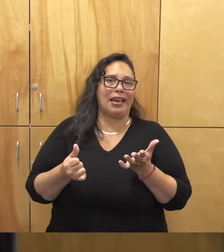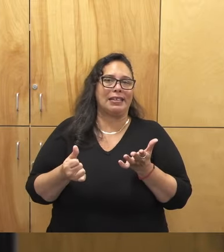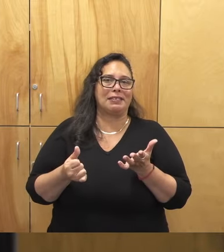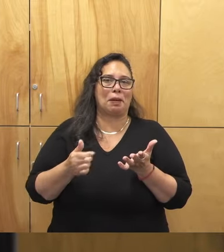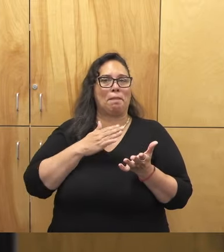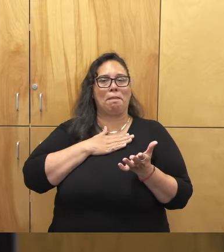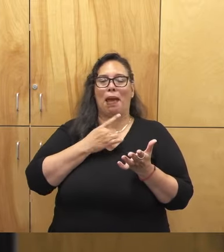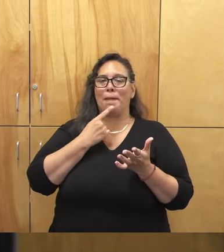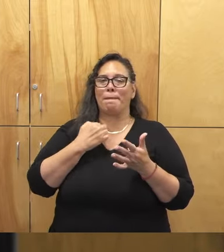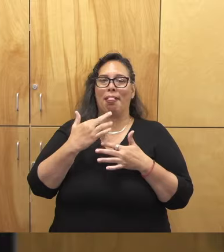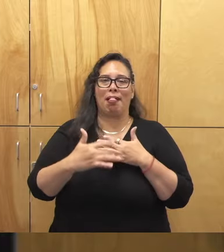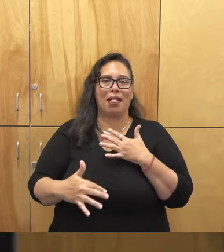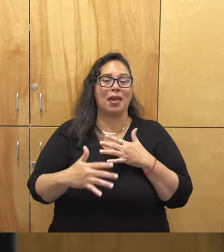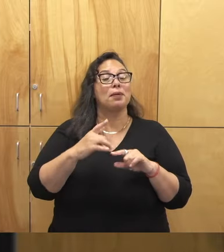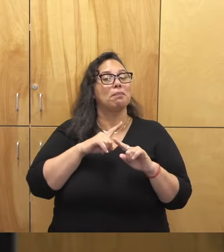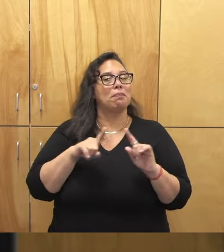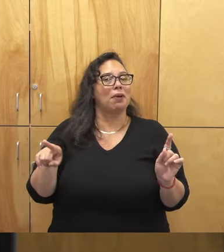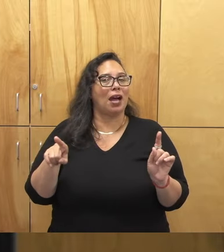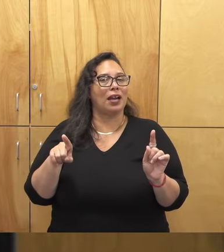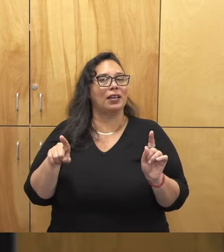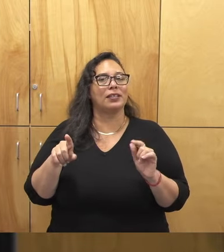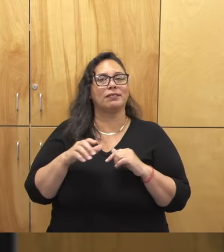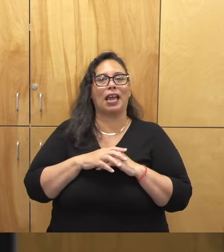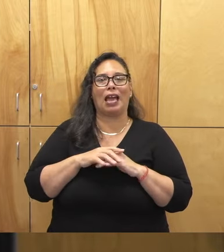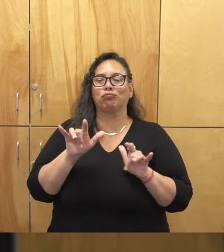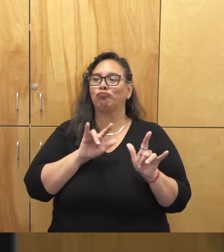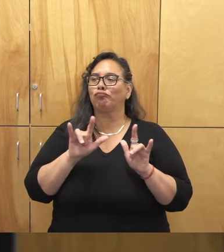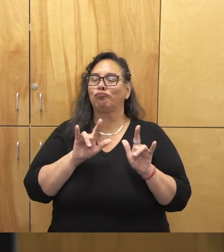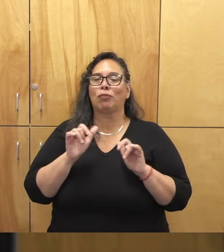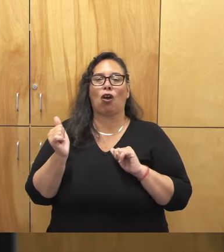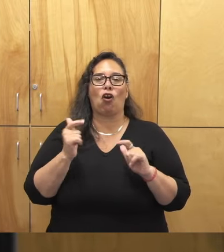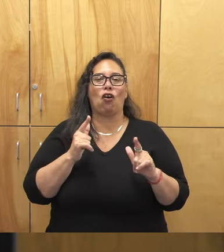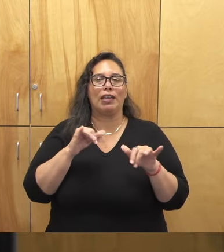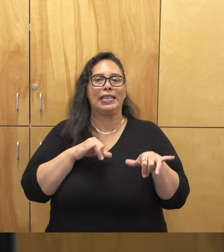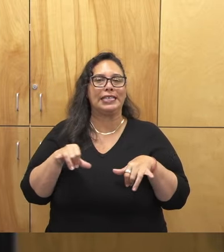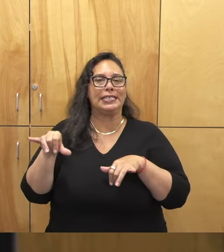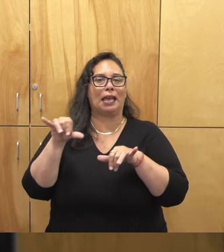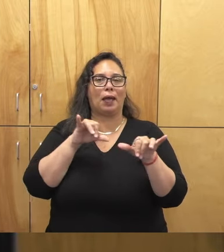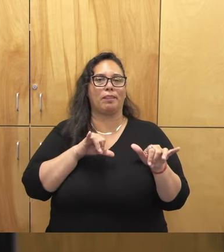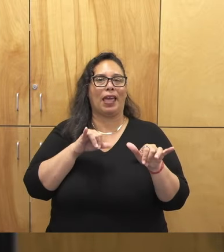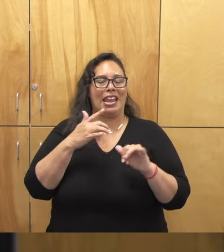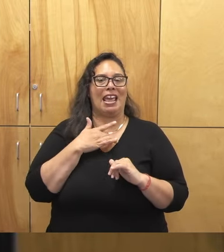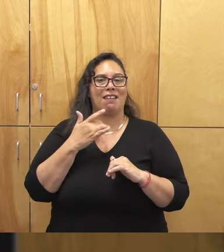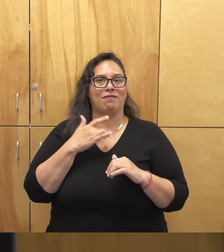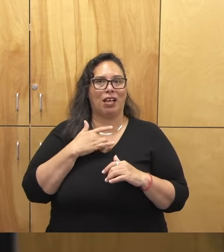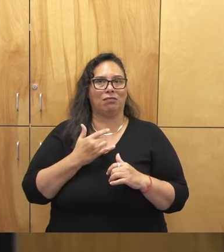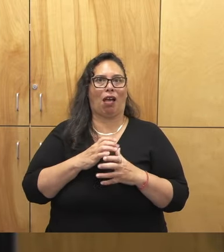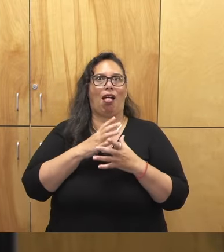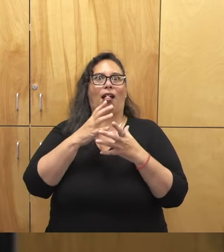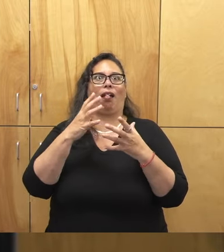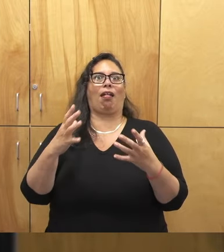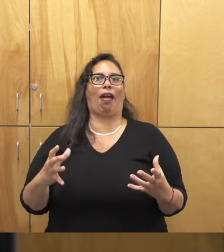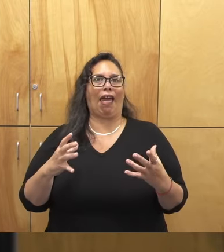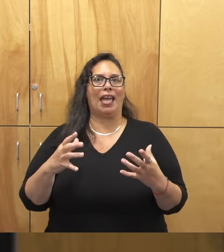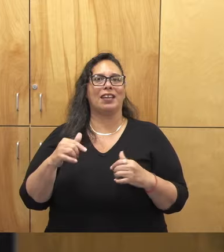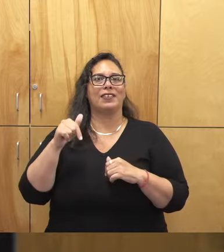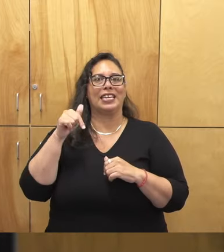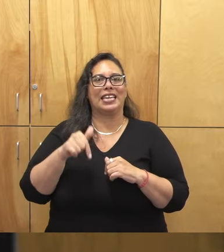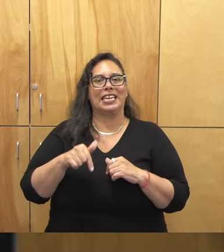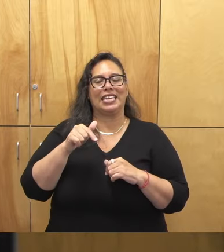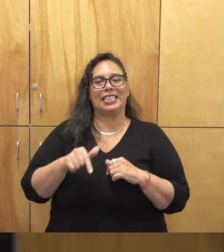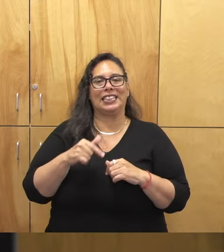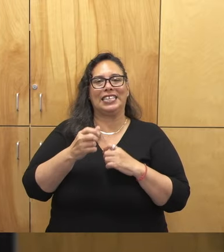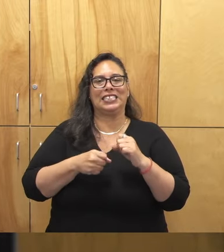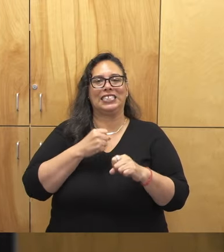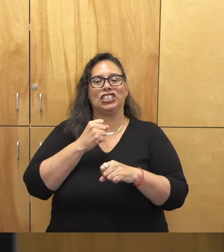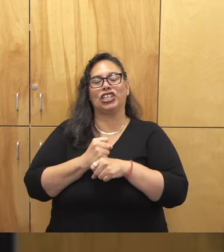same bloodlines, but in the same token, I love them all the same. And I felt that in abundance at this year's Juneteenth event over